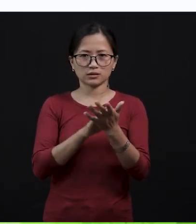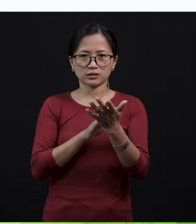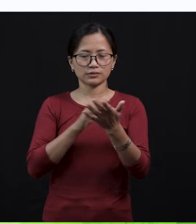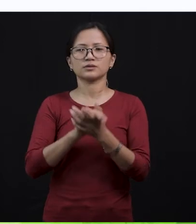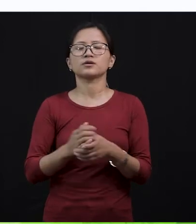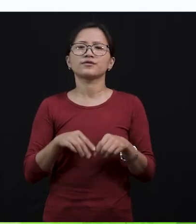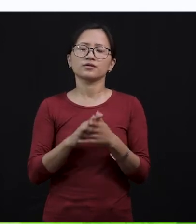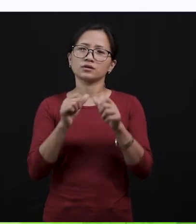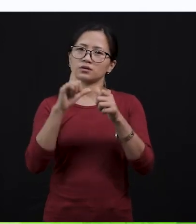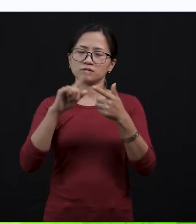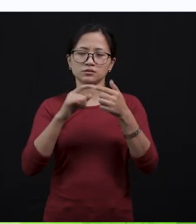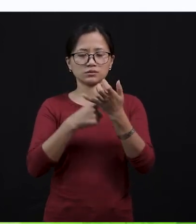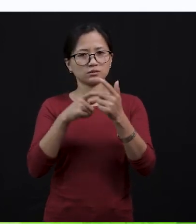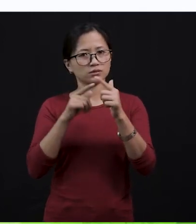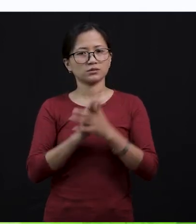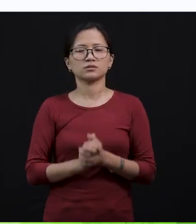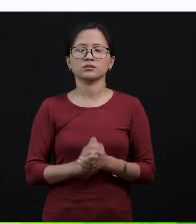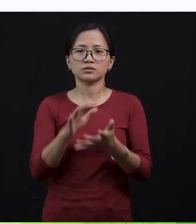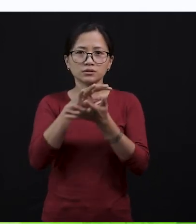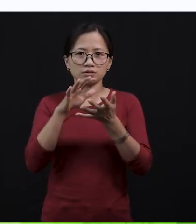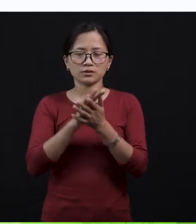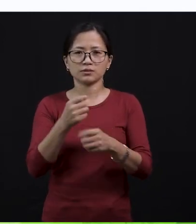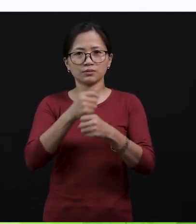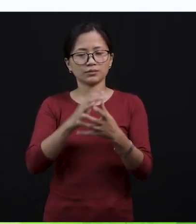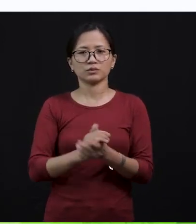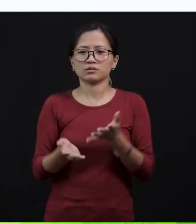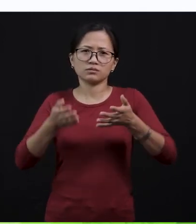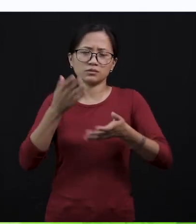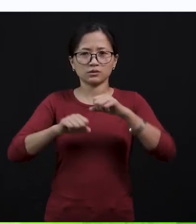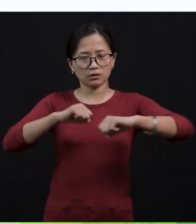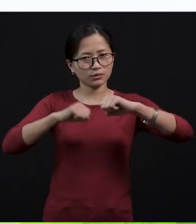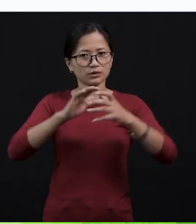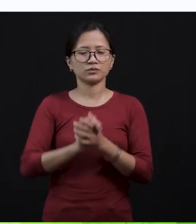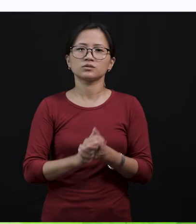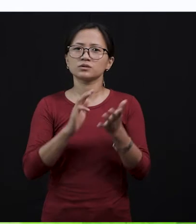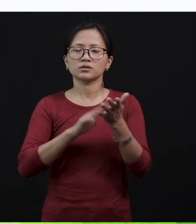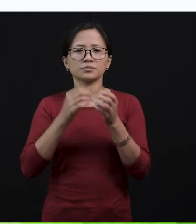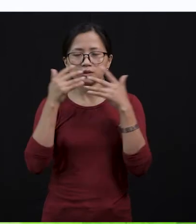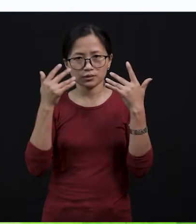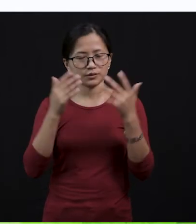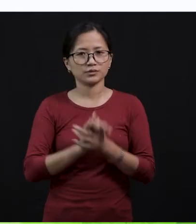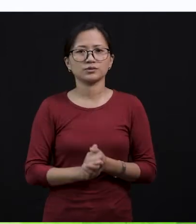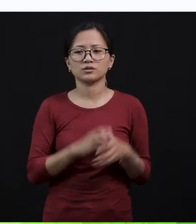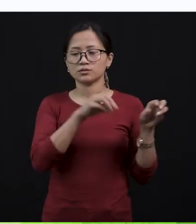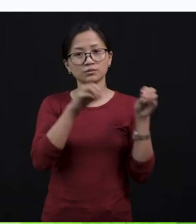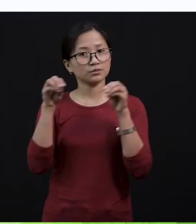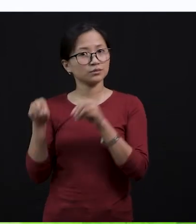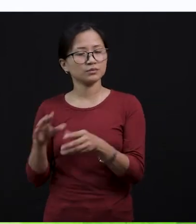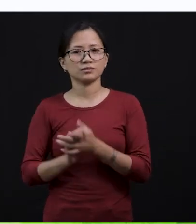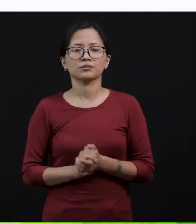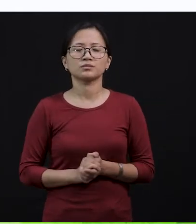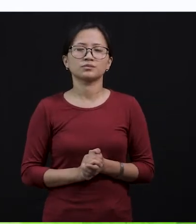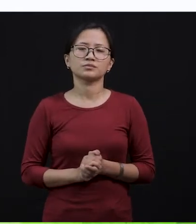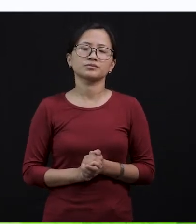very alert. So that is the creature that is being compared to Macavity. And Macavity moves